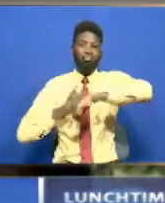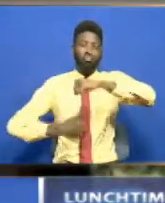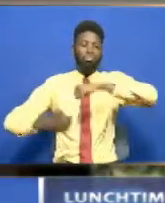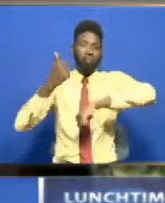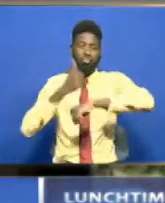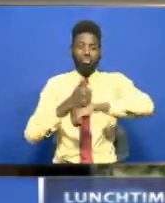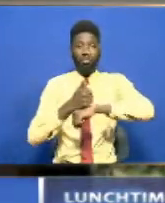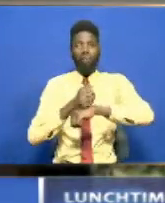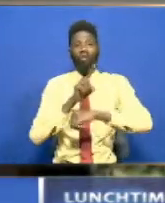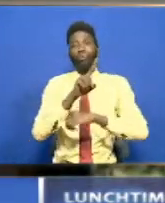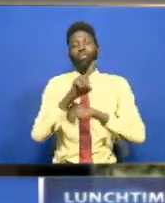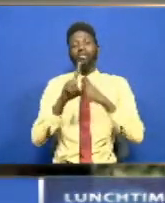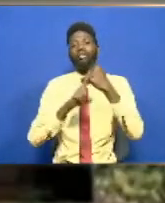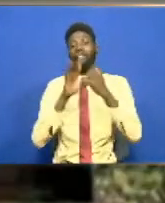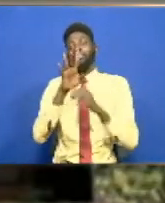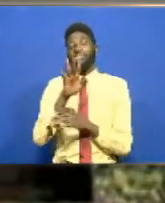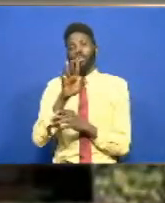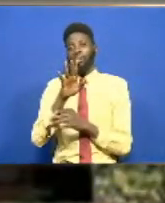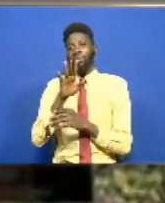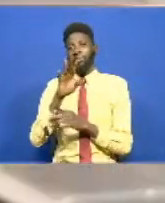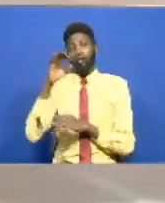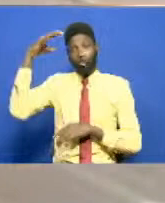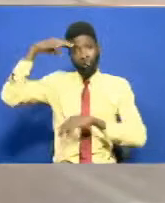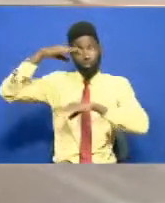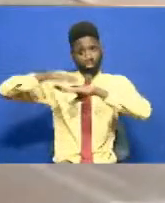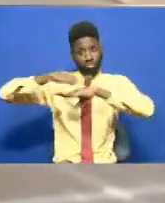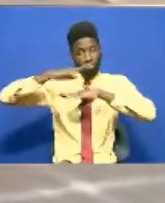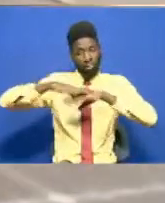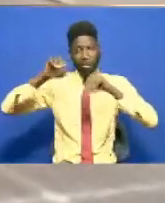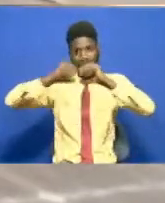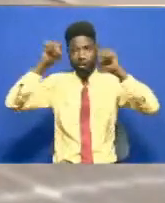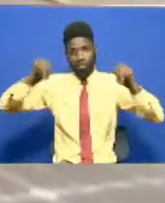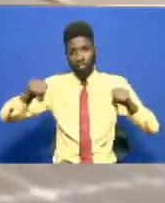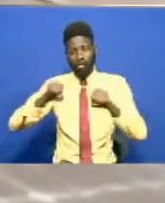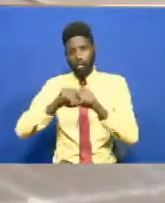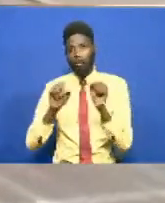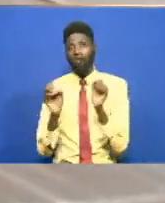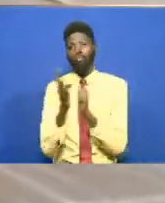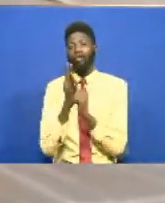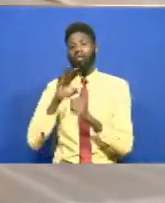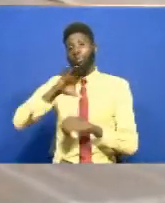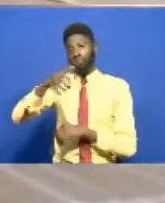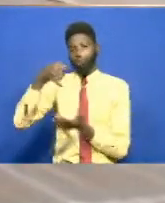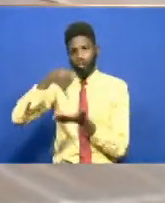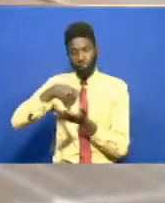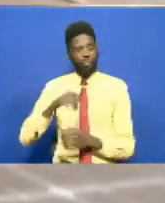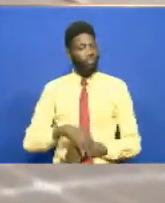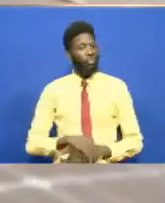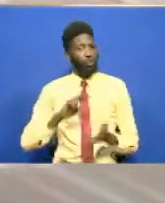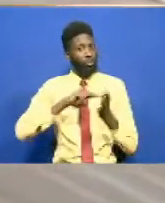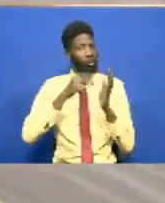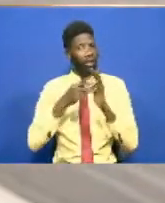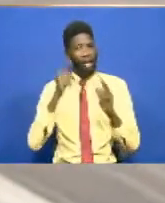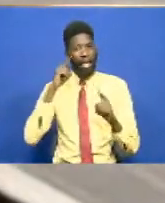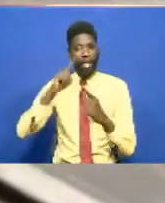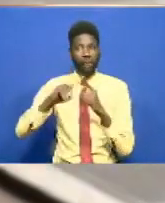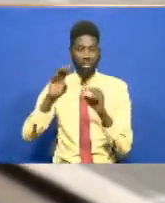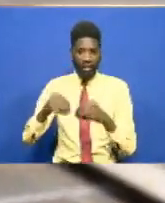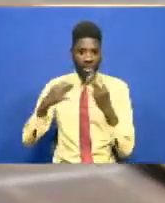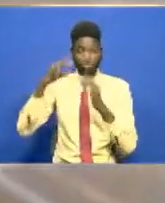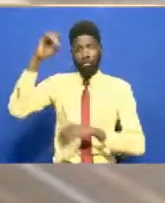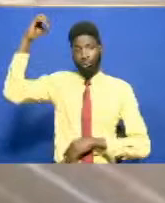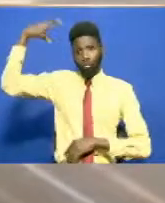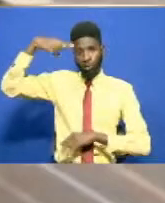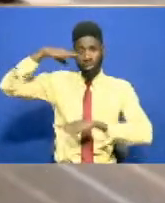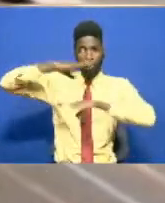165,000 solar home systems in the 14 counties involved in the COSAR project. The project aims to supply solar-powered kits to 1.3